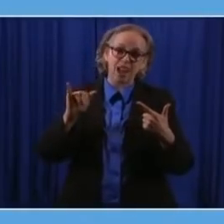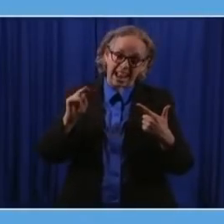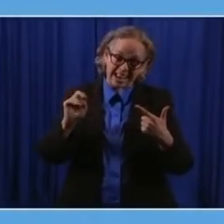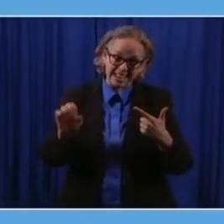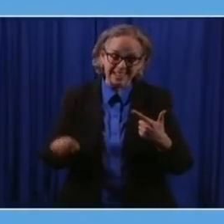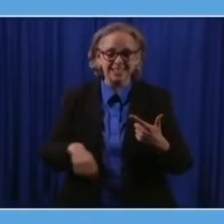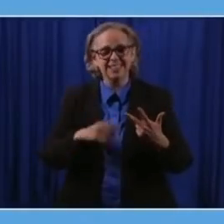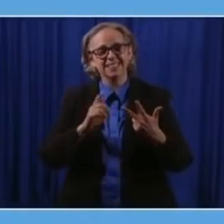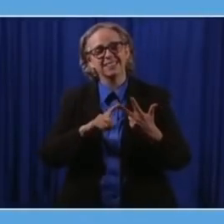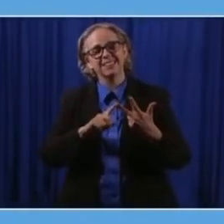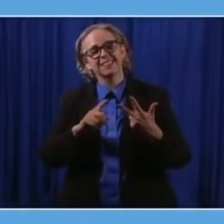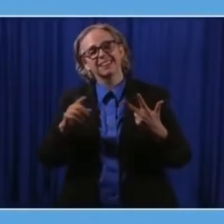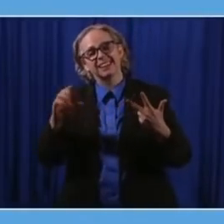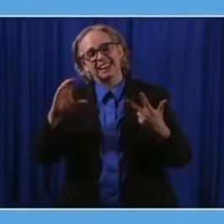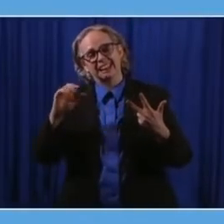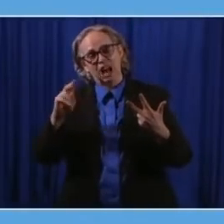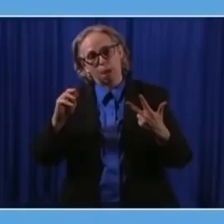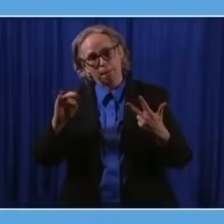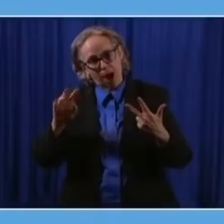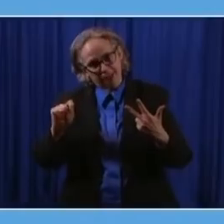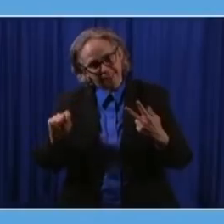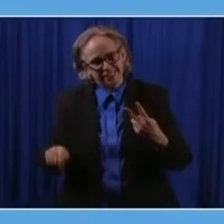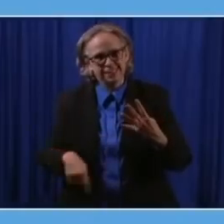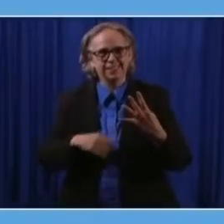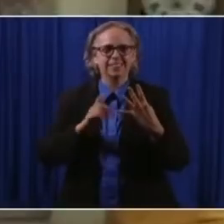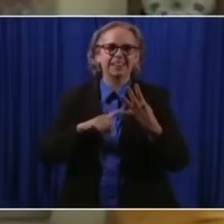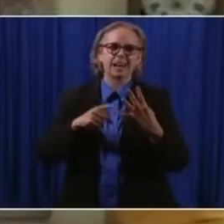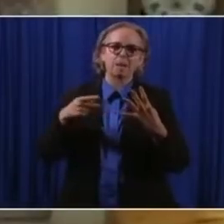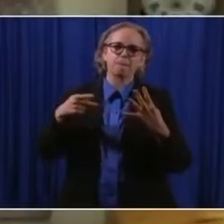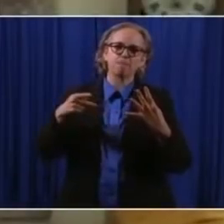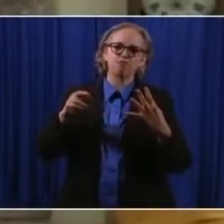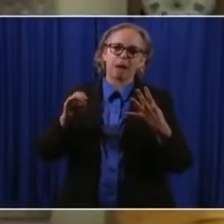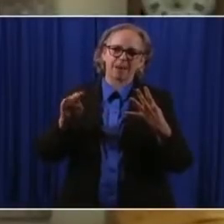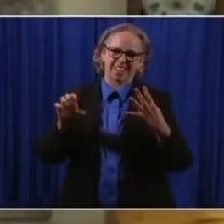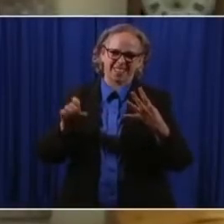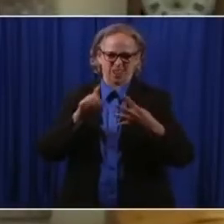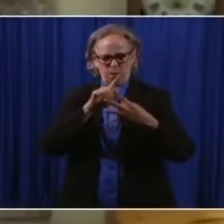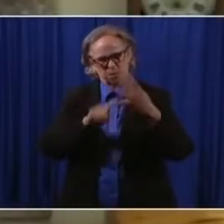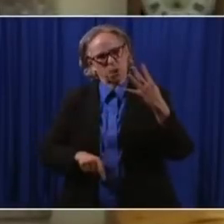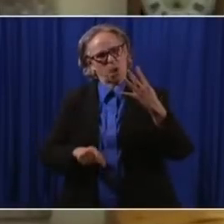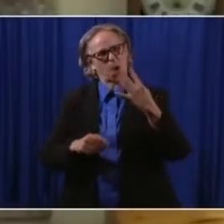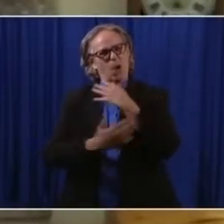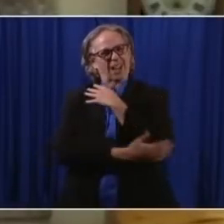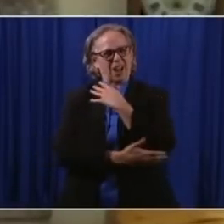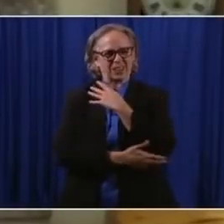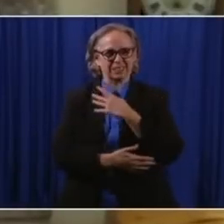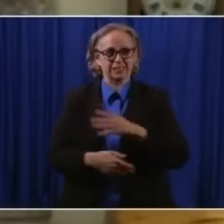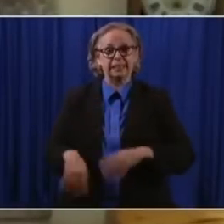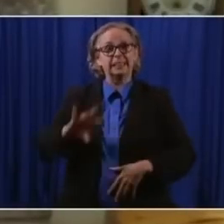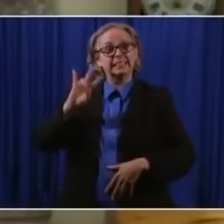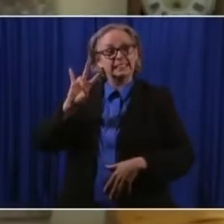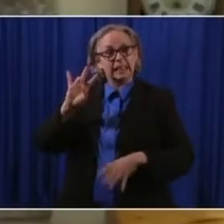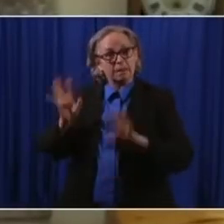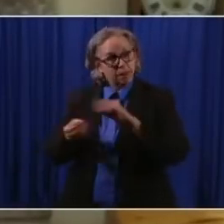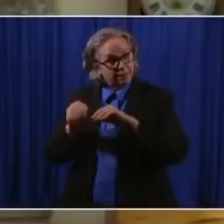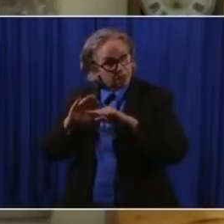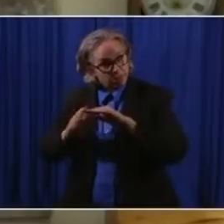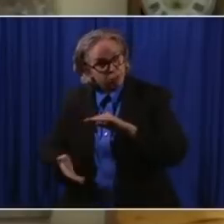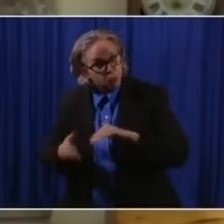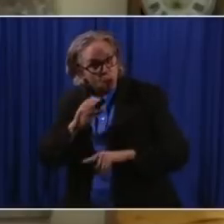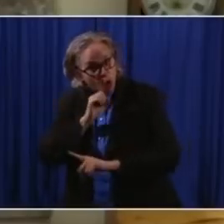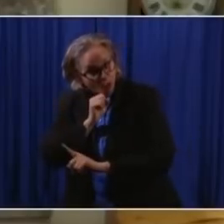Franklin, Lucas, and Mercer County. And we'll go through these. The 7 counties that dropped from red to orange, which is